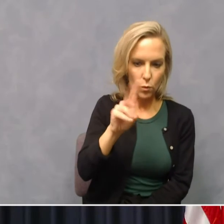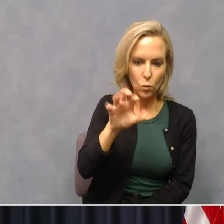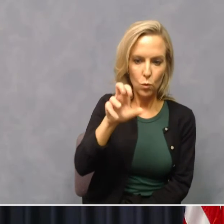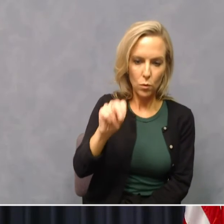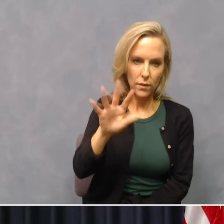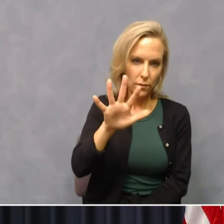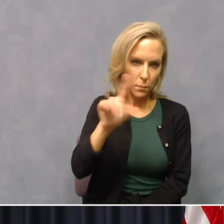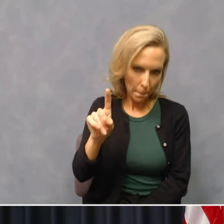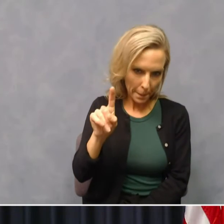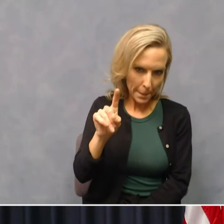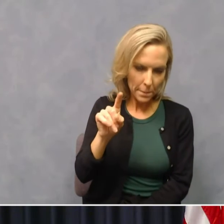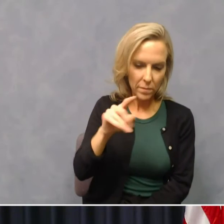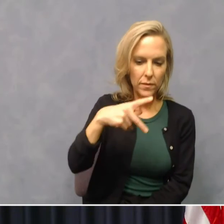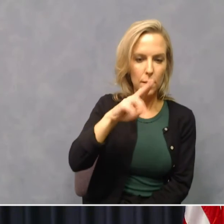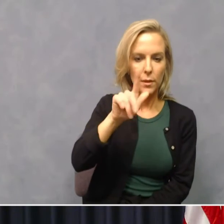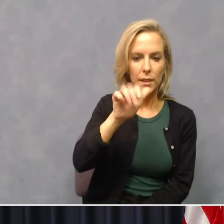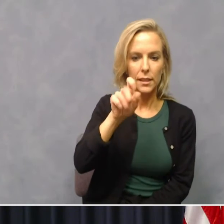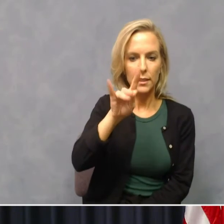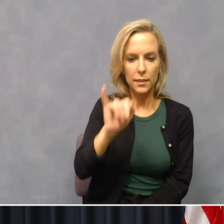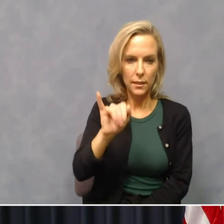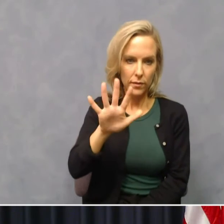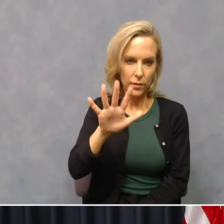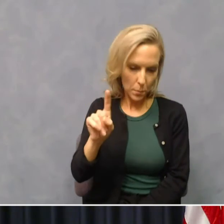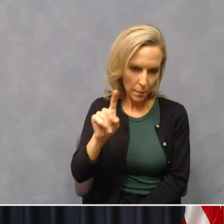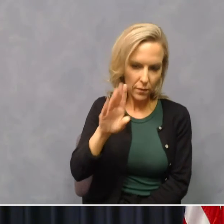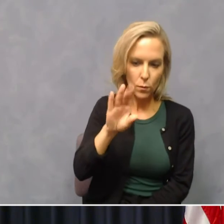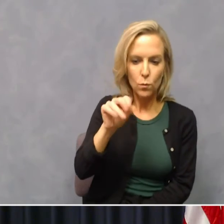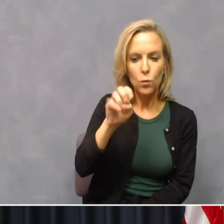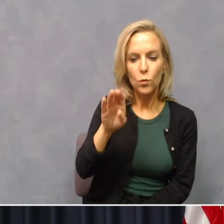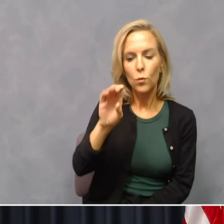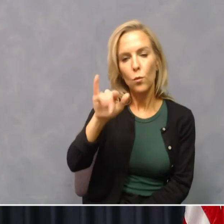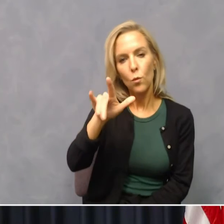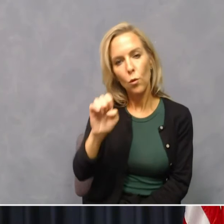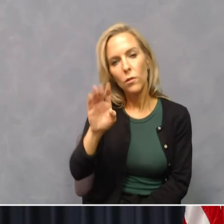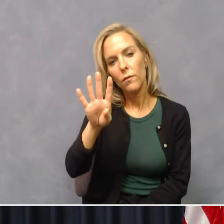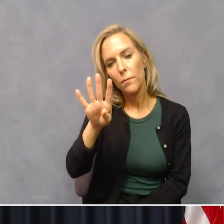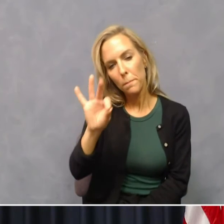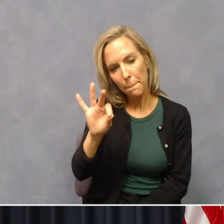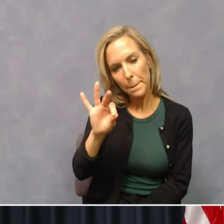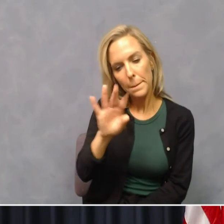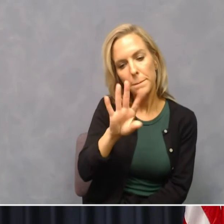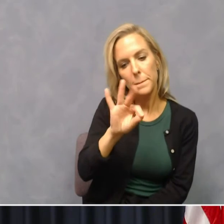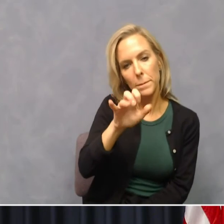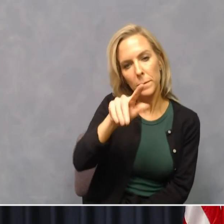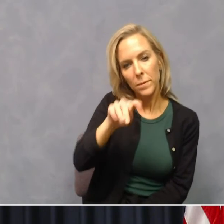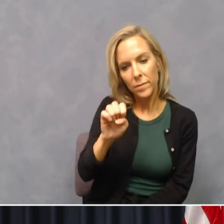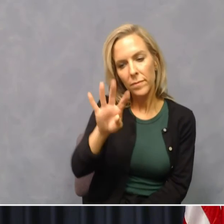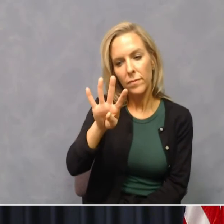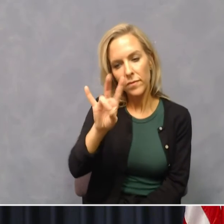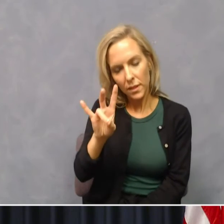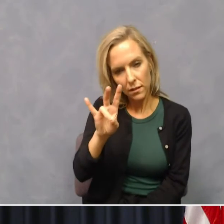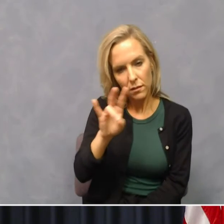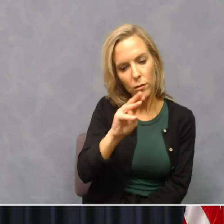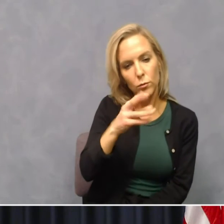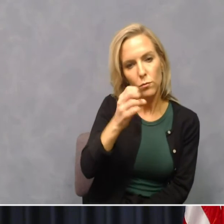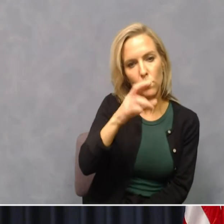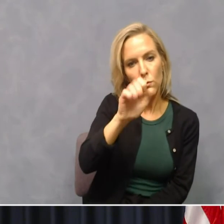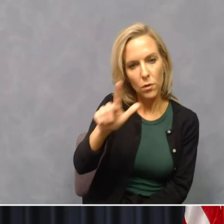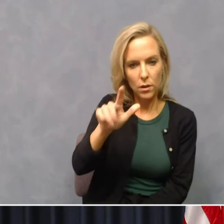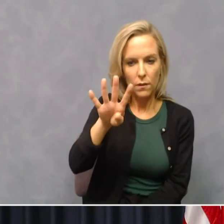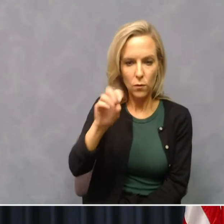51, Pulaski, 51, Boone and Boyle, 49, Fayette, 47, Marshall County,